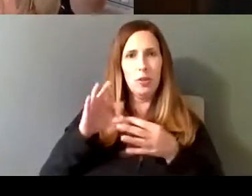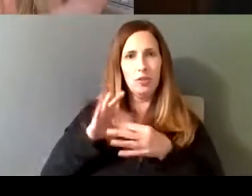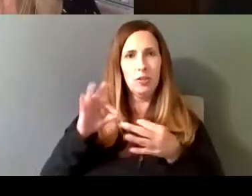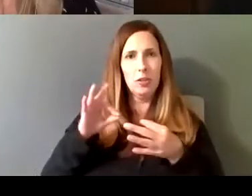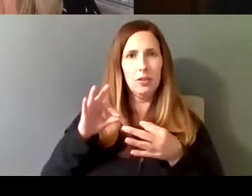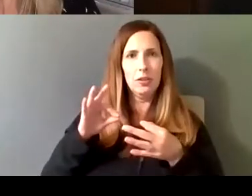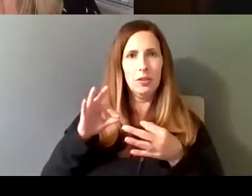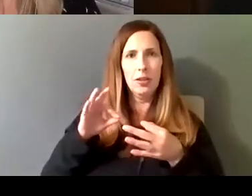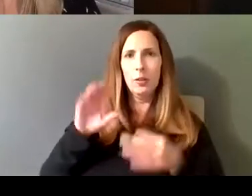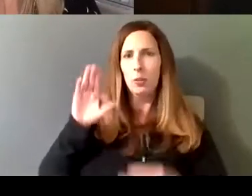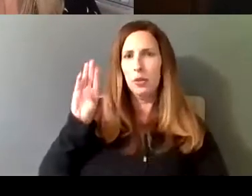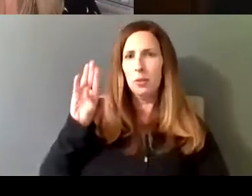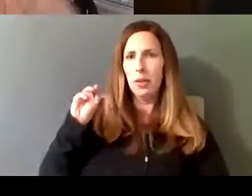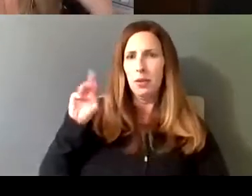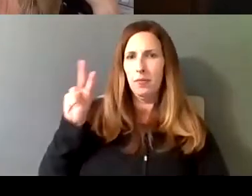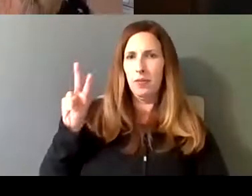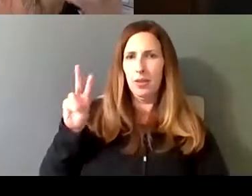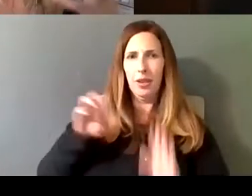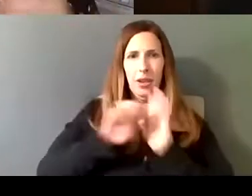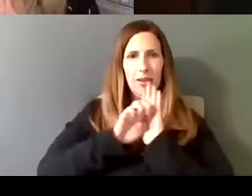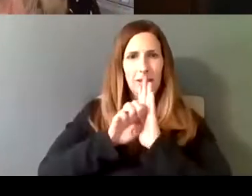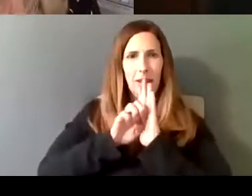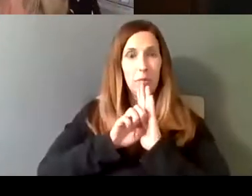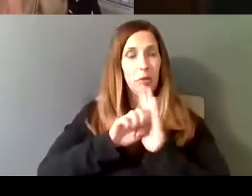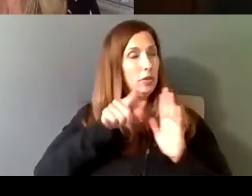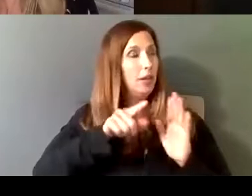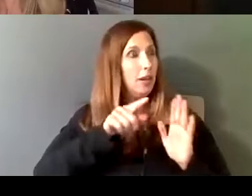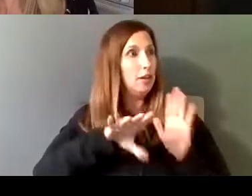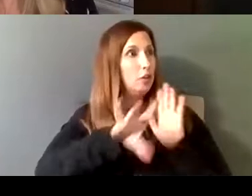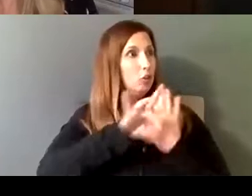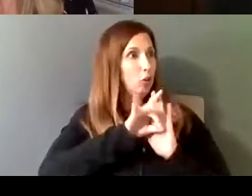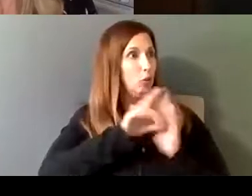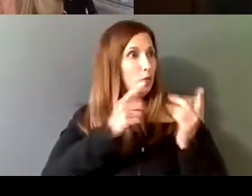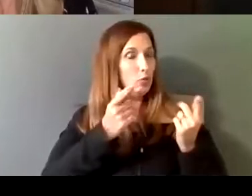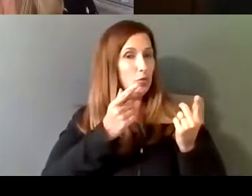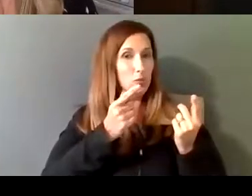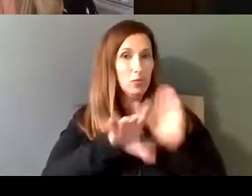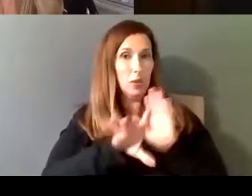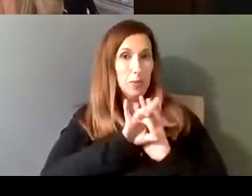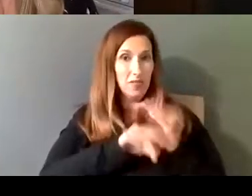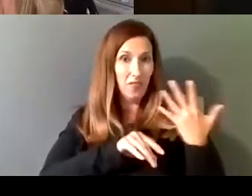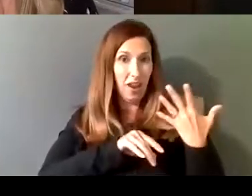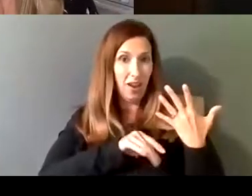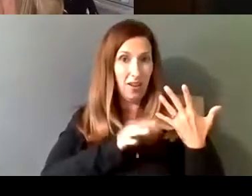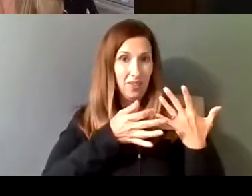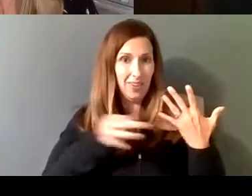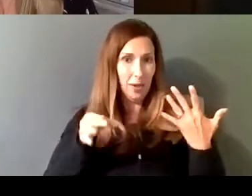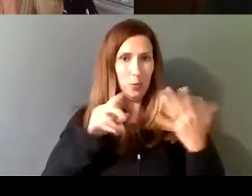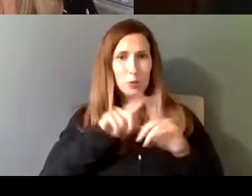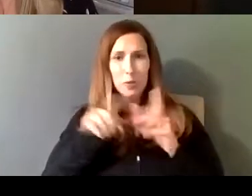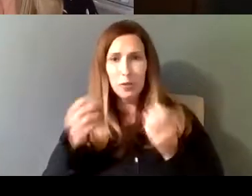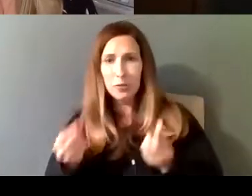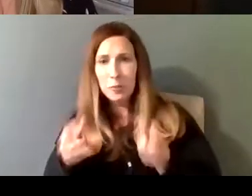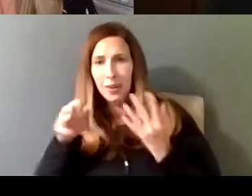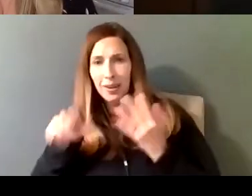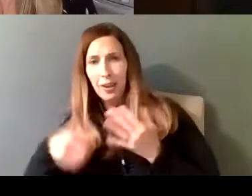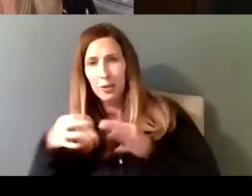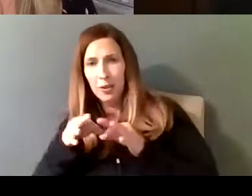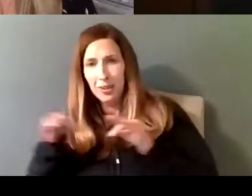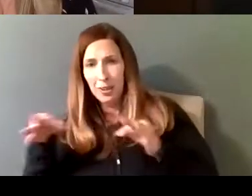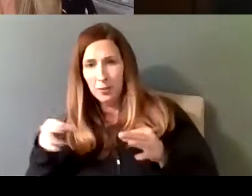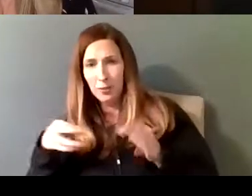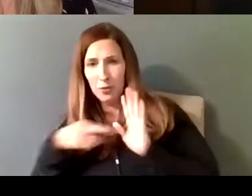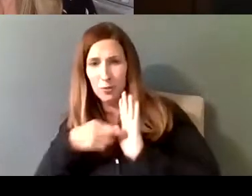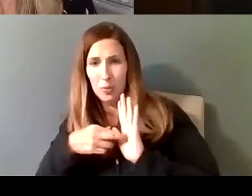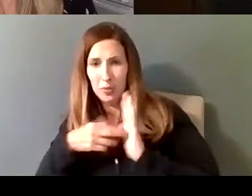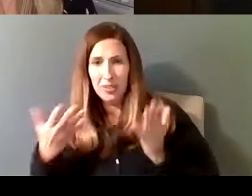with the BMV example, they're, you know, they chose to do it in 5 languages, but there's so many other languages represented here